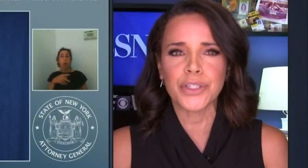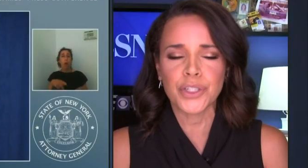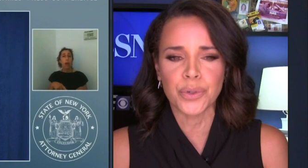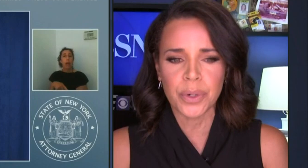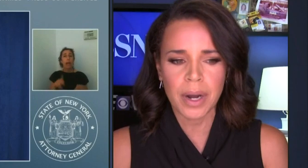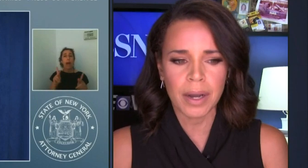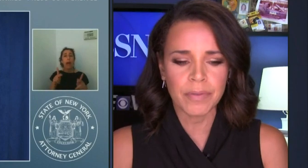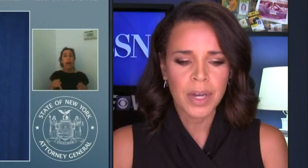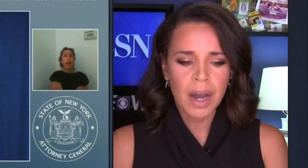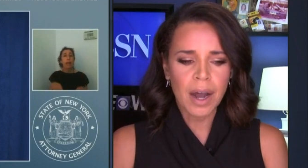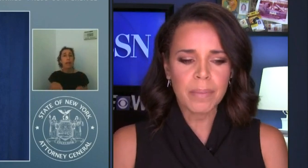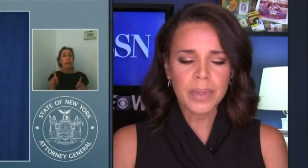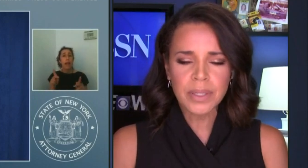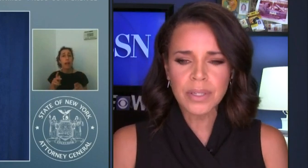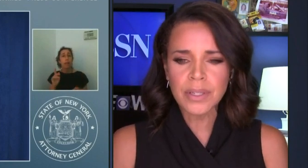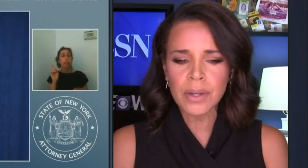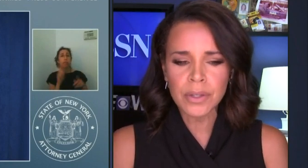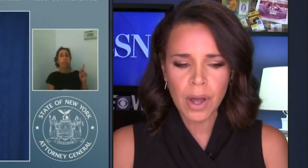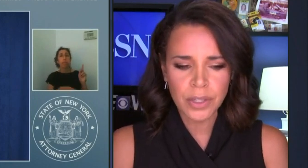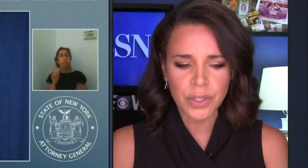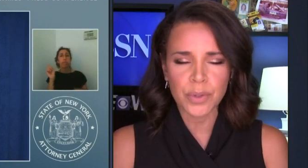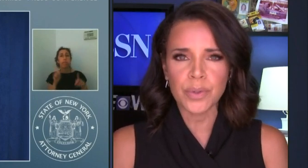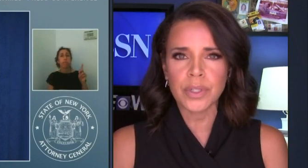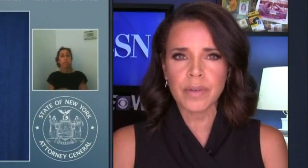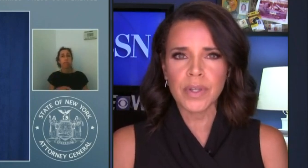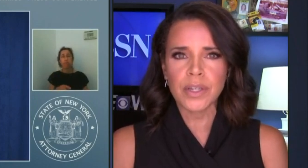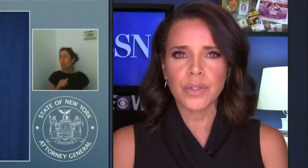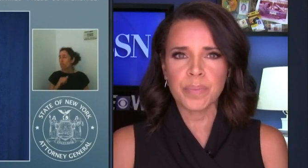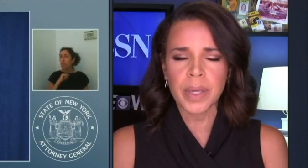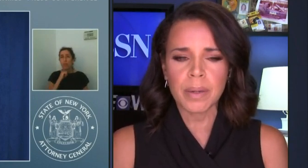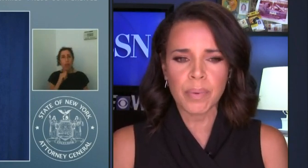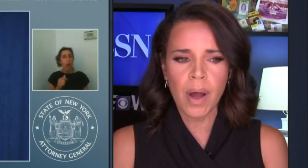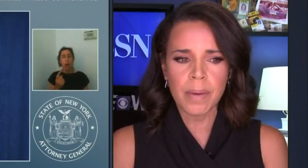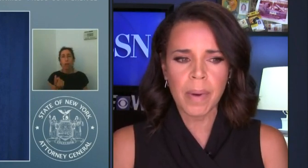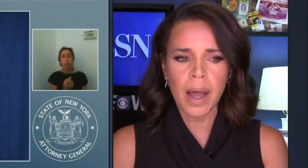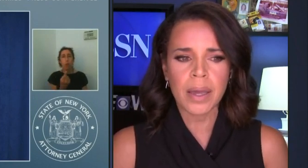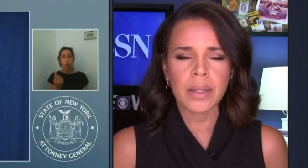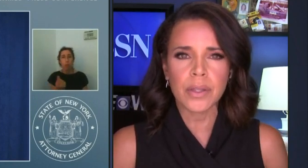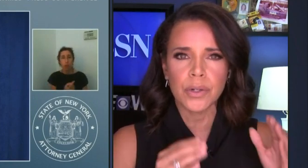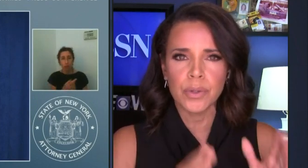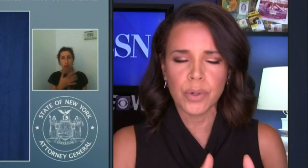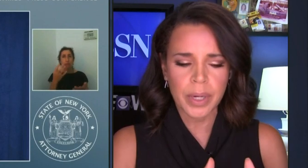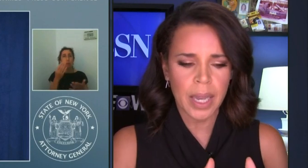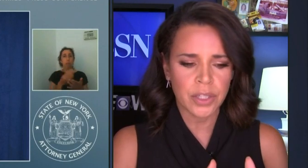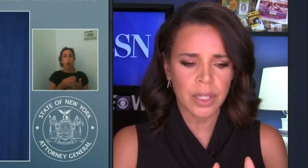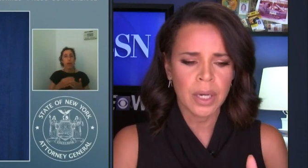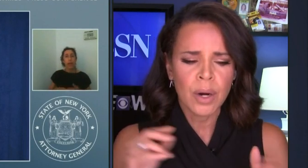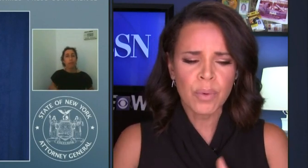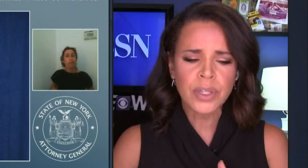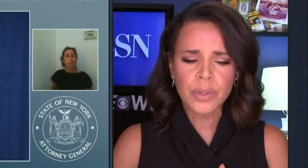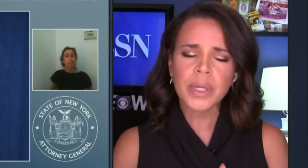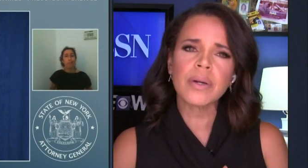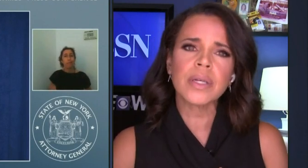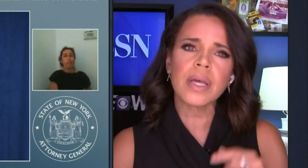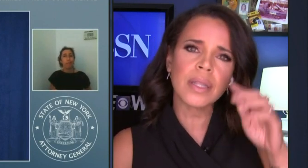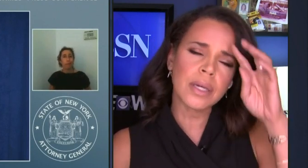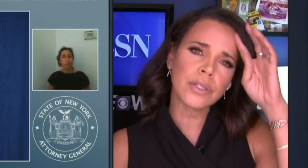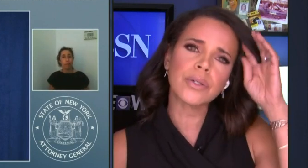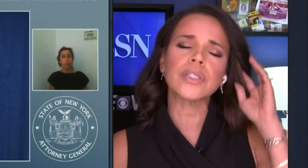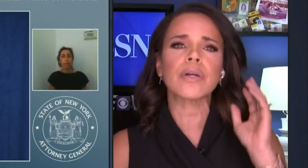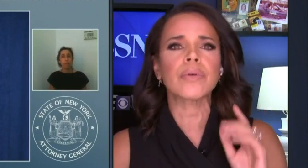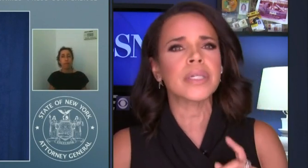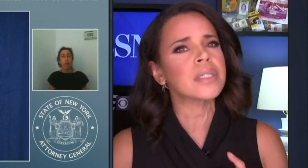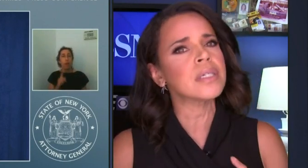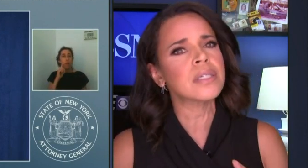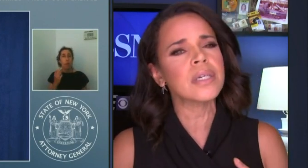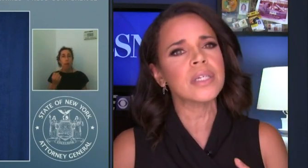of unsure of. This is a lawsuit, a civil lawsuit being brought by the New York AG. We're also hearing that the